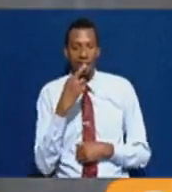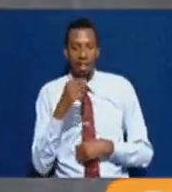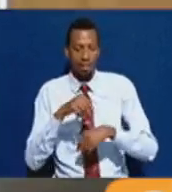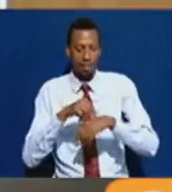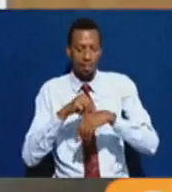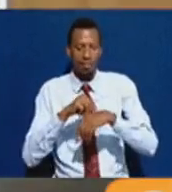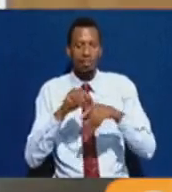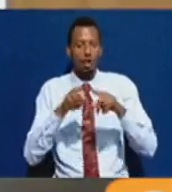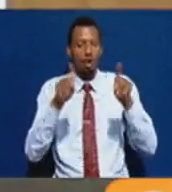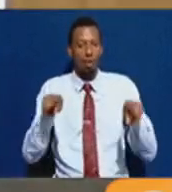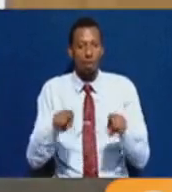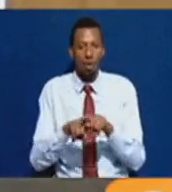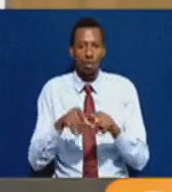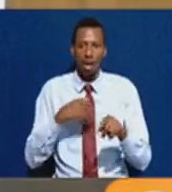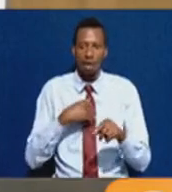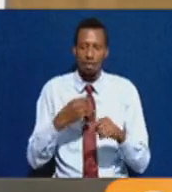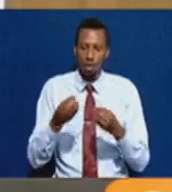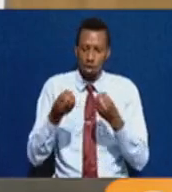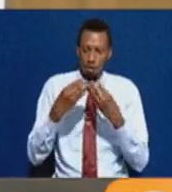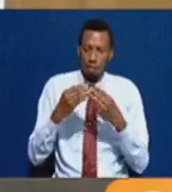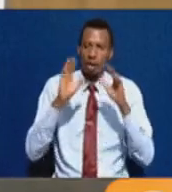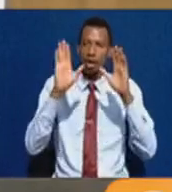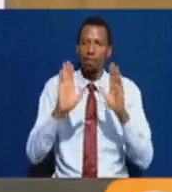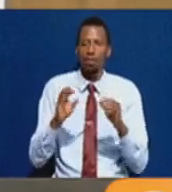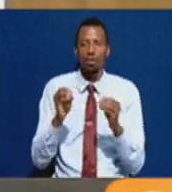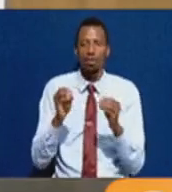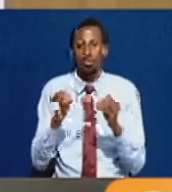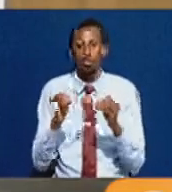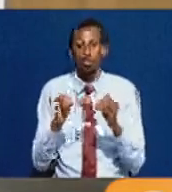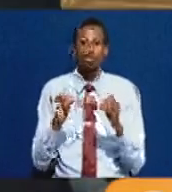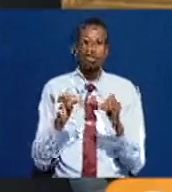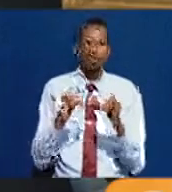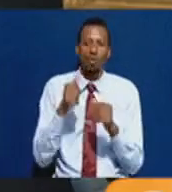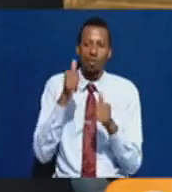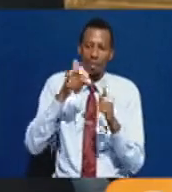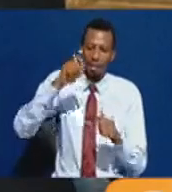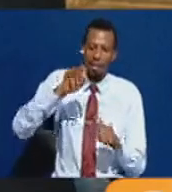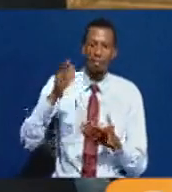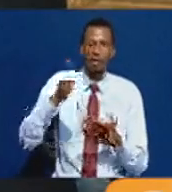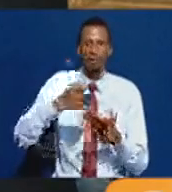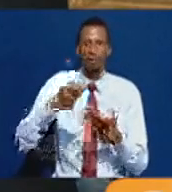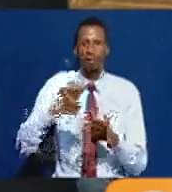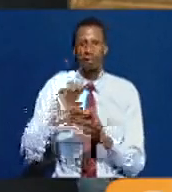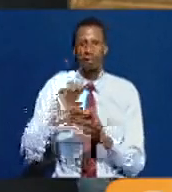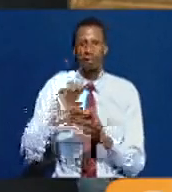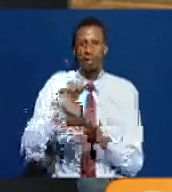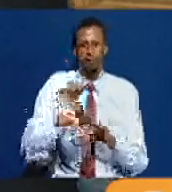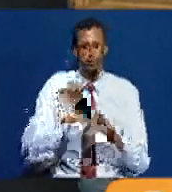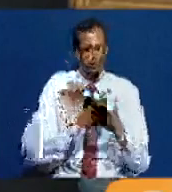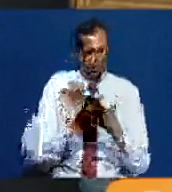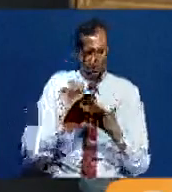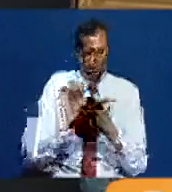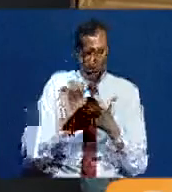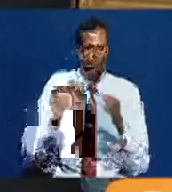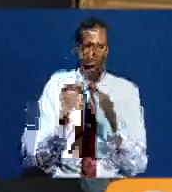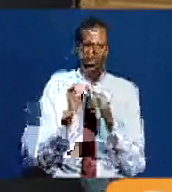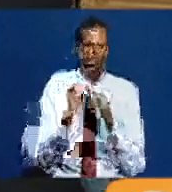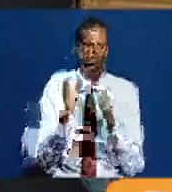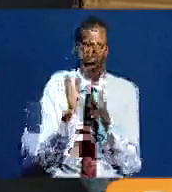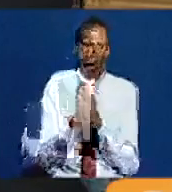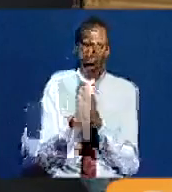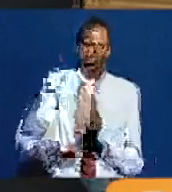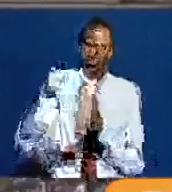government, briefings of important meetings or documents needing his signature. He also holds weekly meetings with the Prime Minister at Buckingham